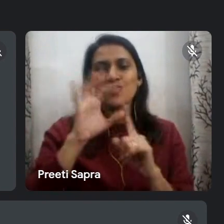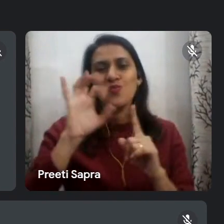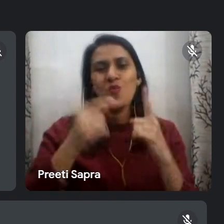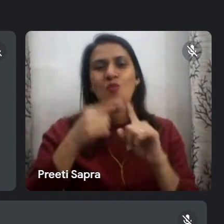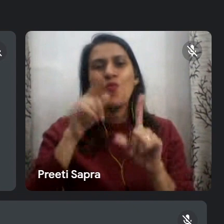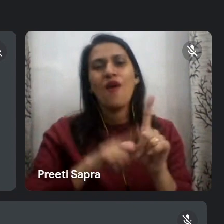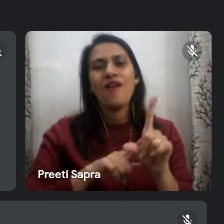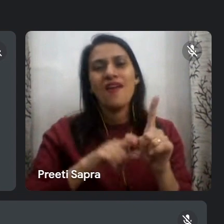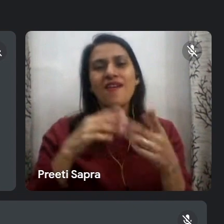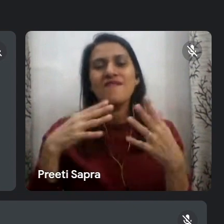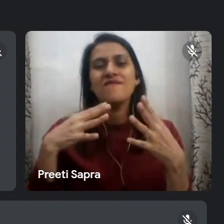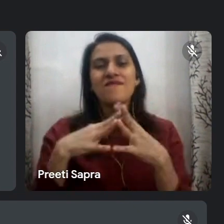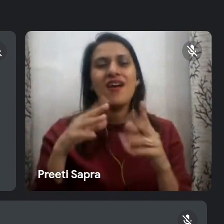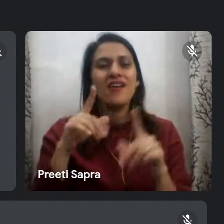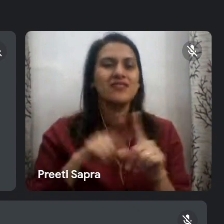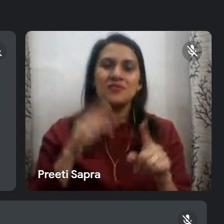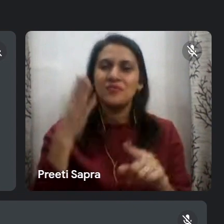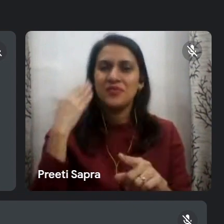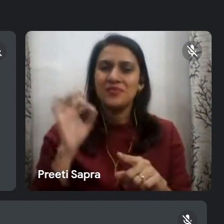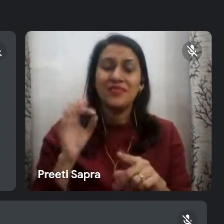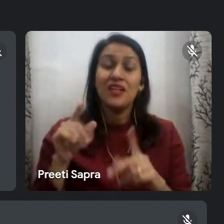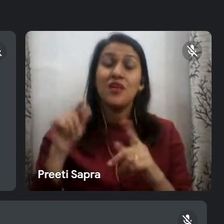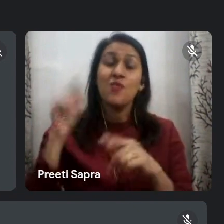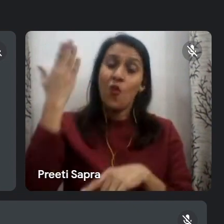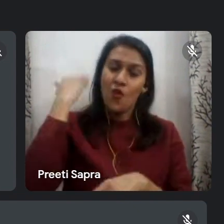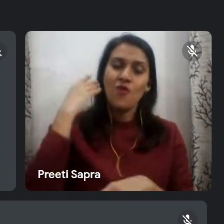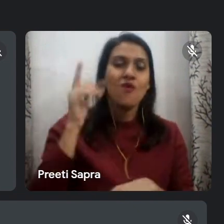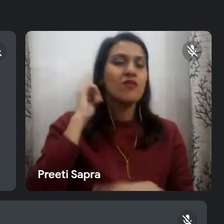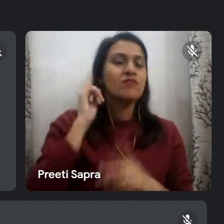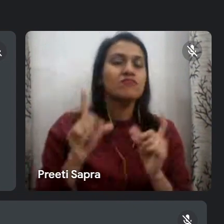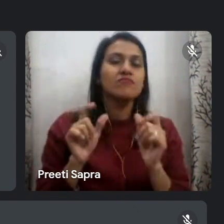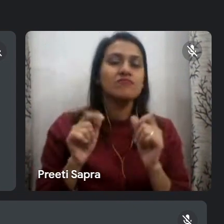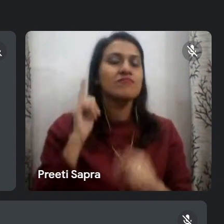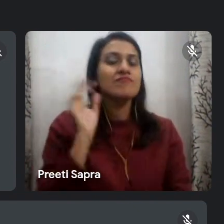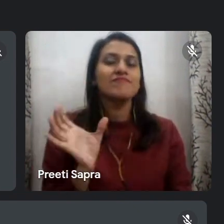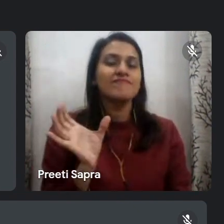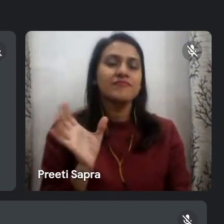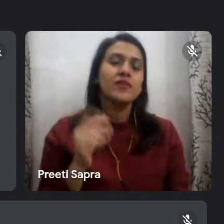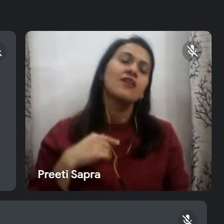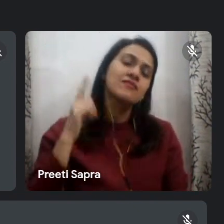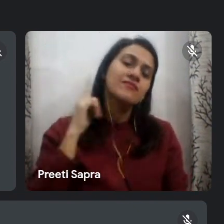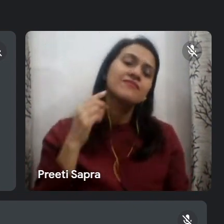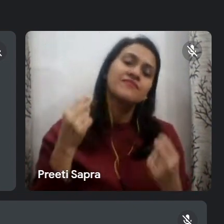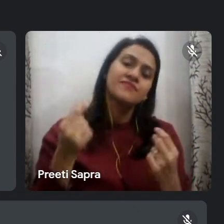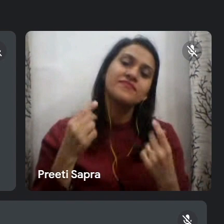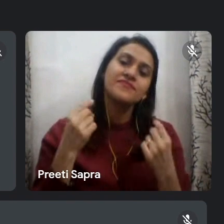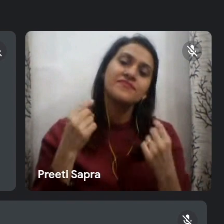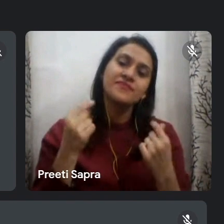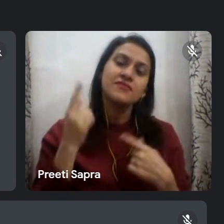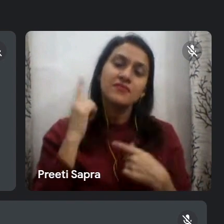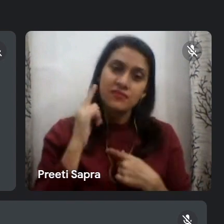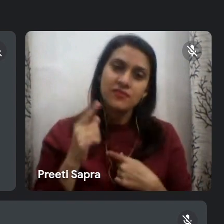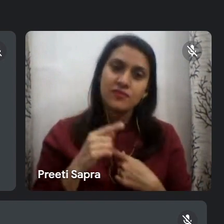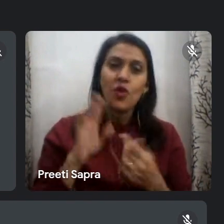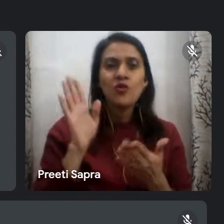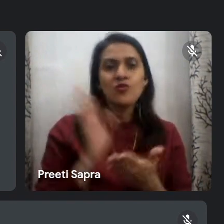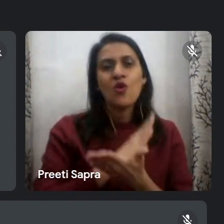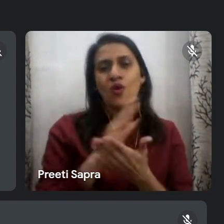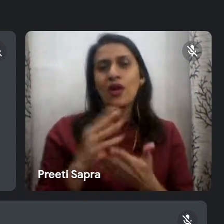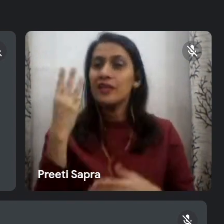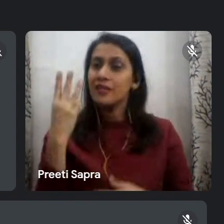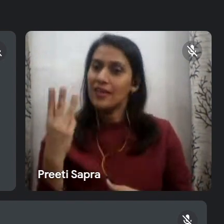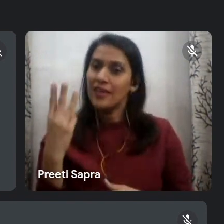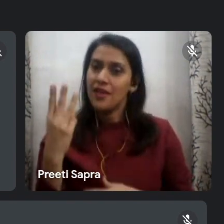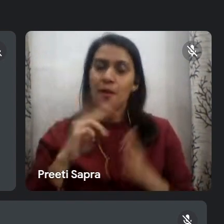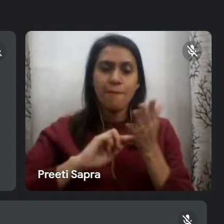Walkman with me all the time, and I used to play music. So for me, 3 songs used to be